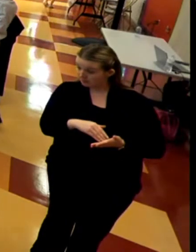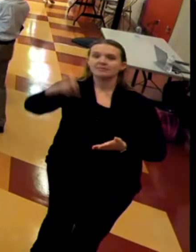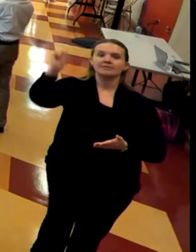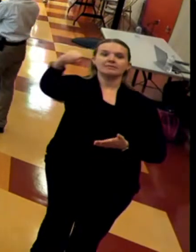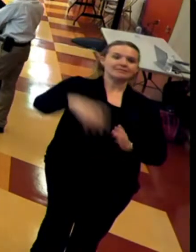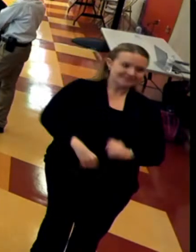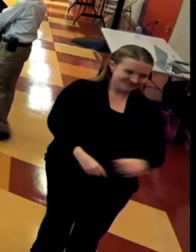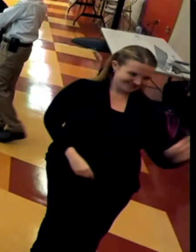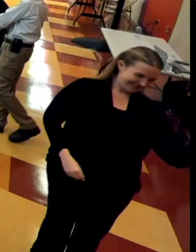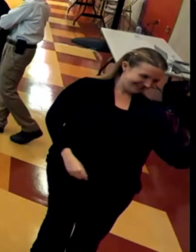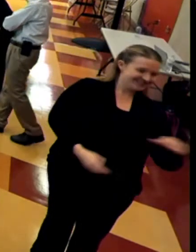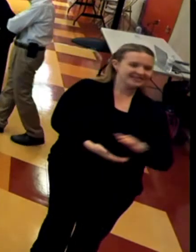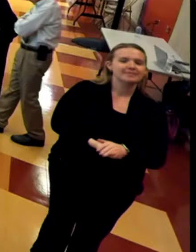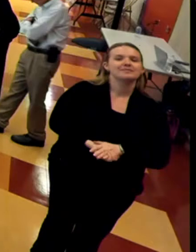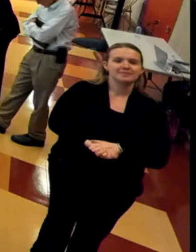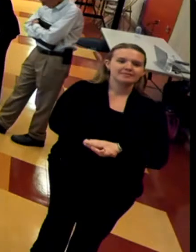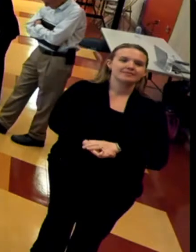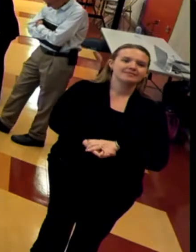Yay.